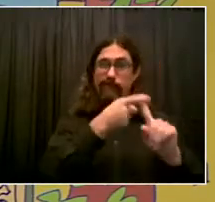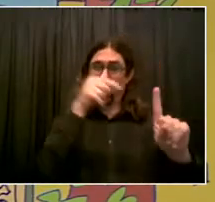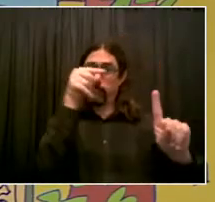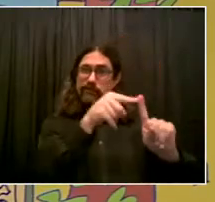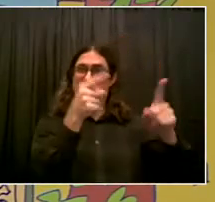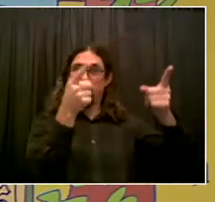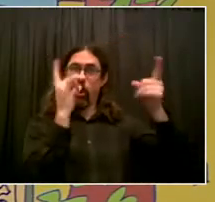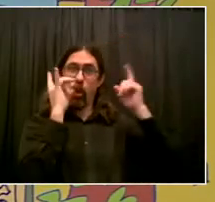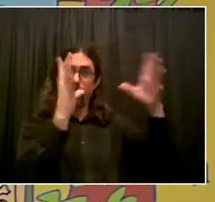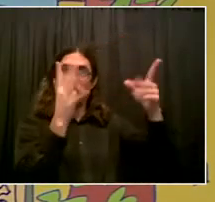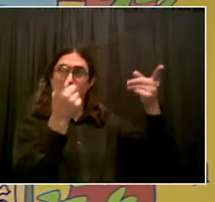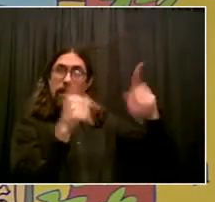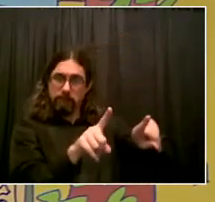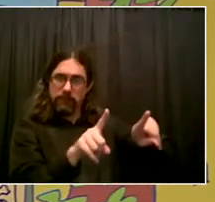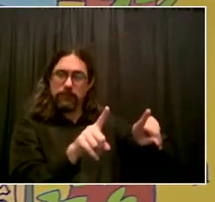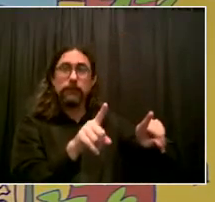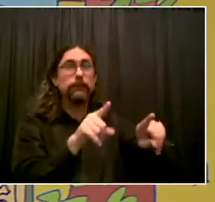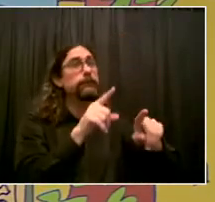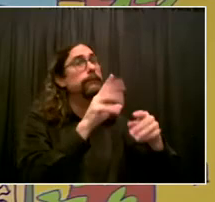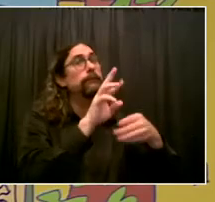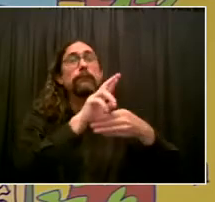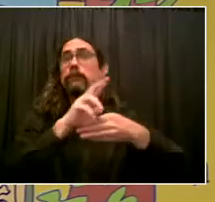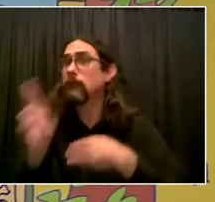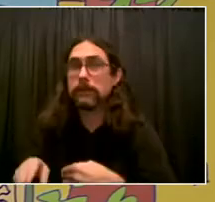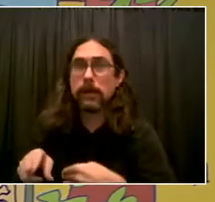Last question for today goes to Julia from the Post.